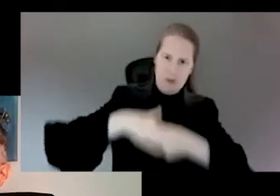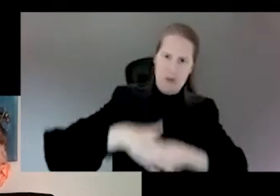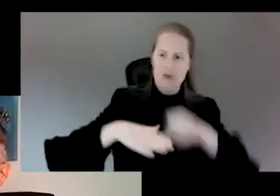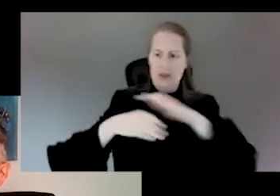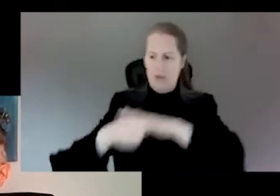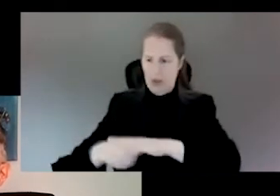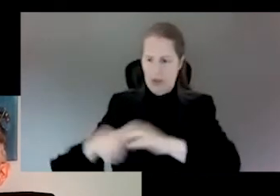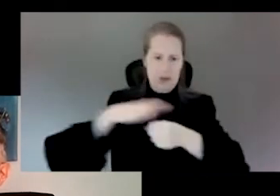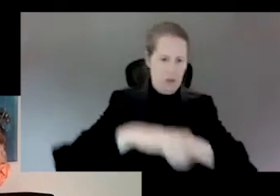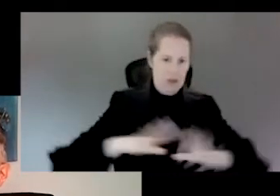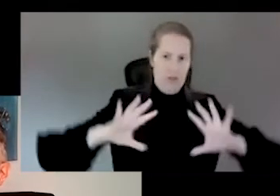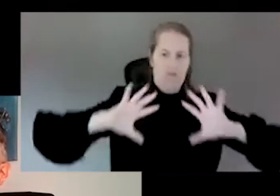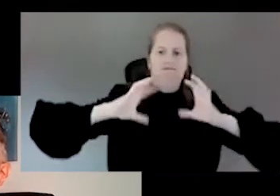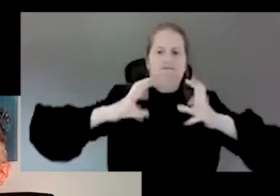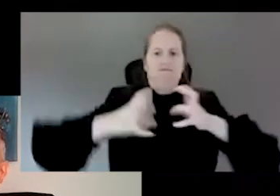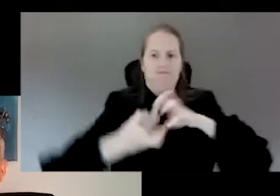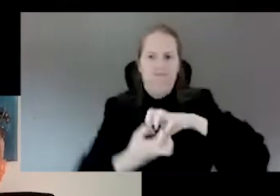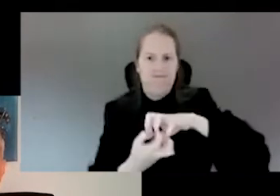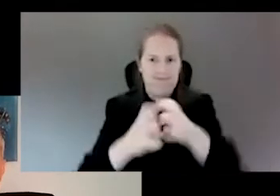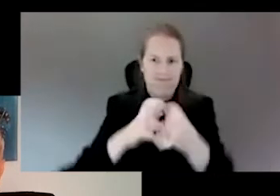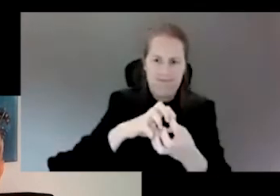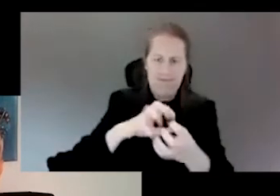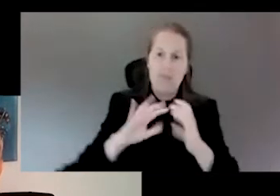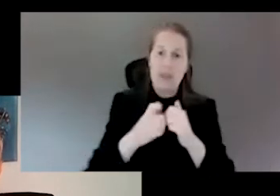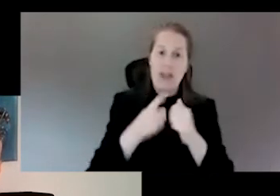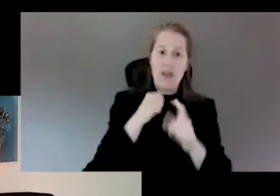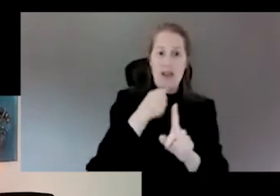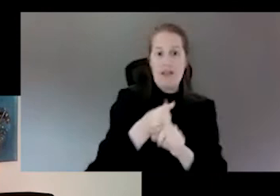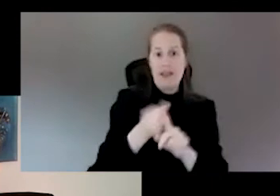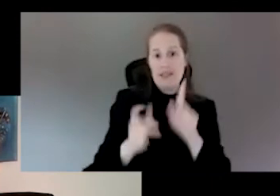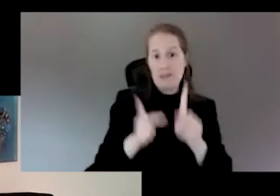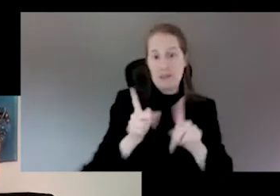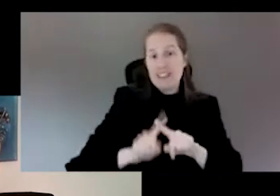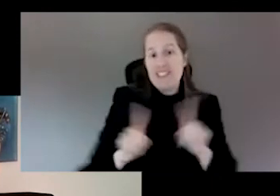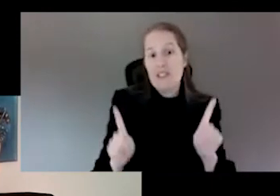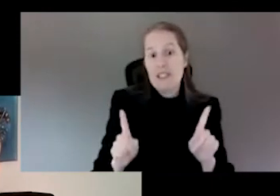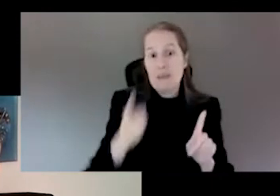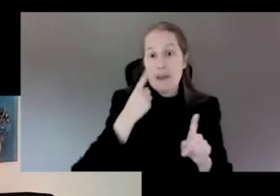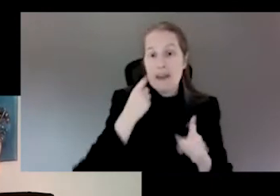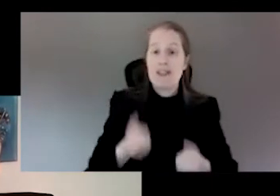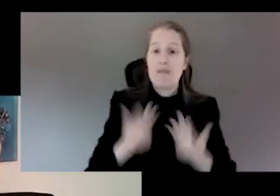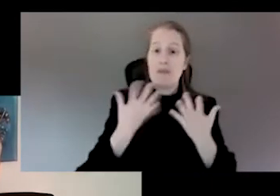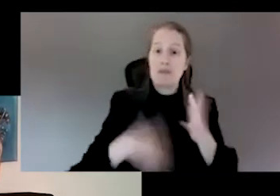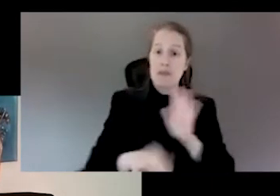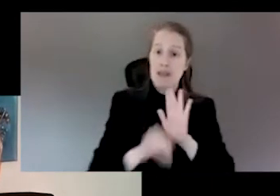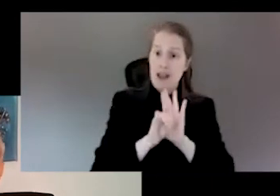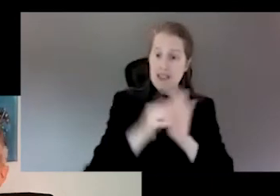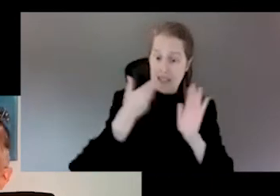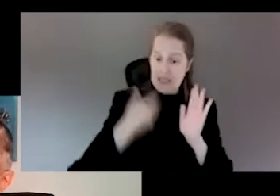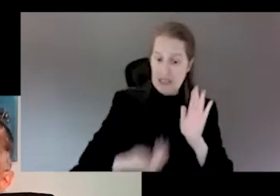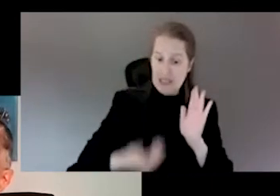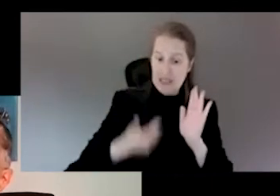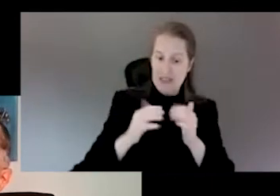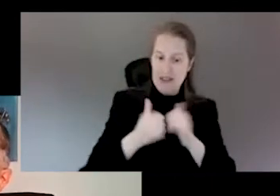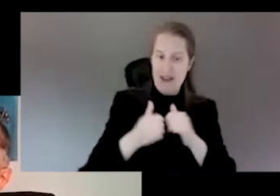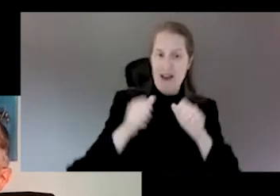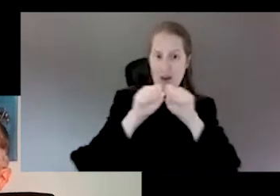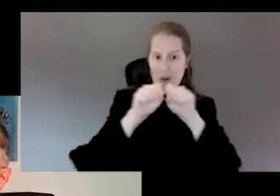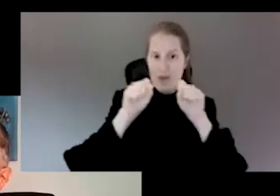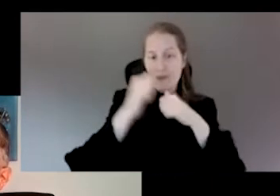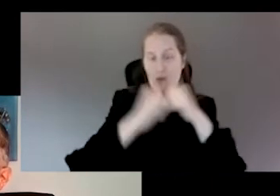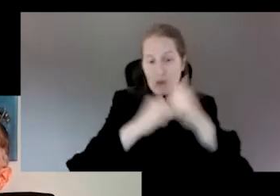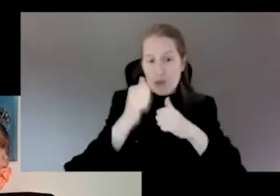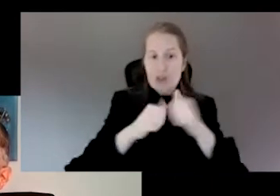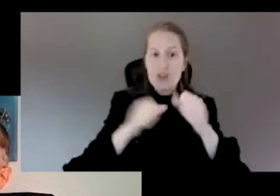how they may affect a person differently depending on their multiple identities, and how those structures and societies should